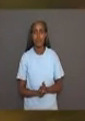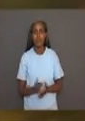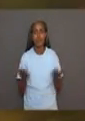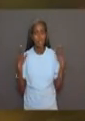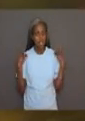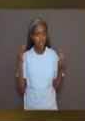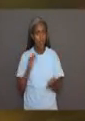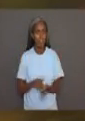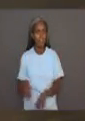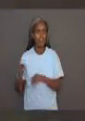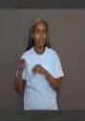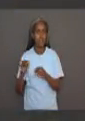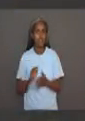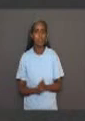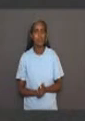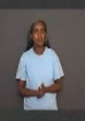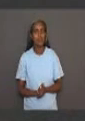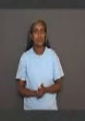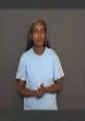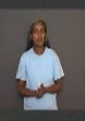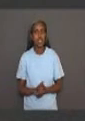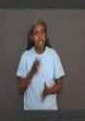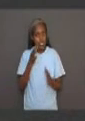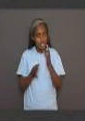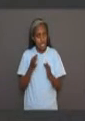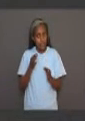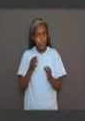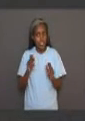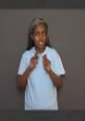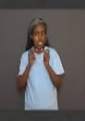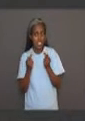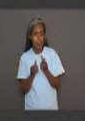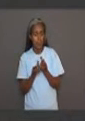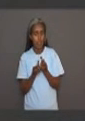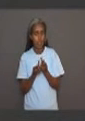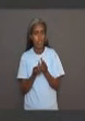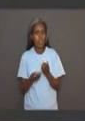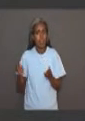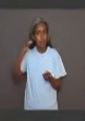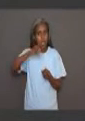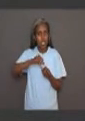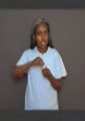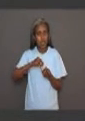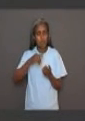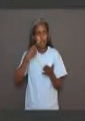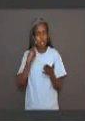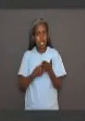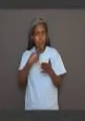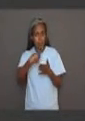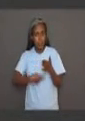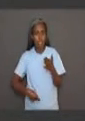Hello again, students. If the company marks up their prices